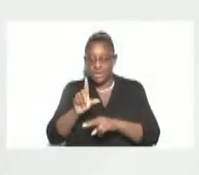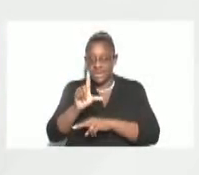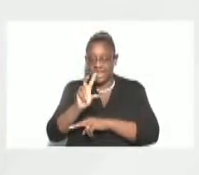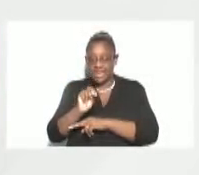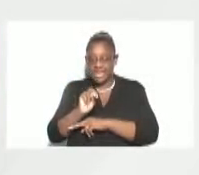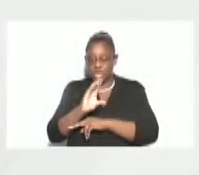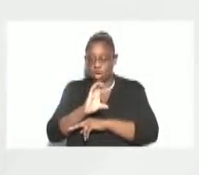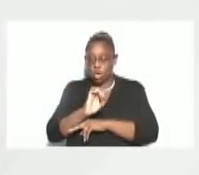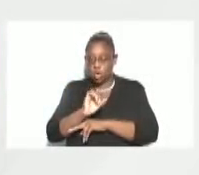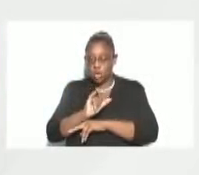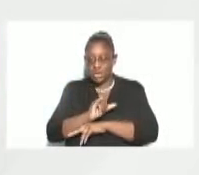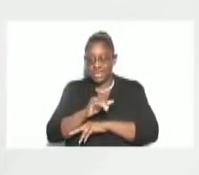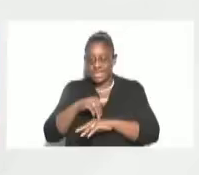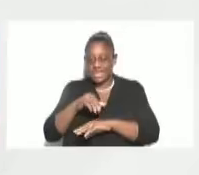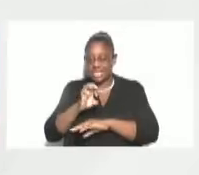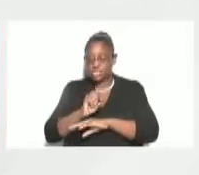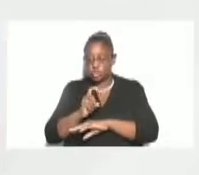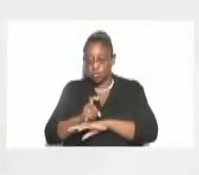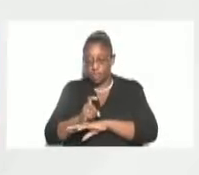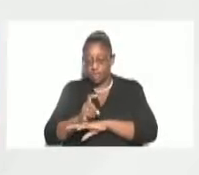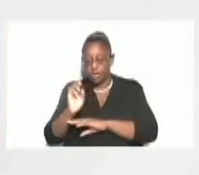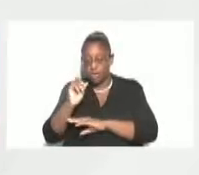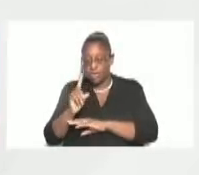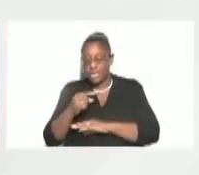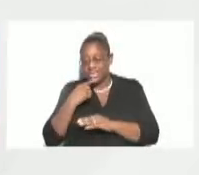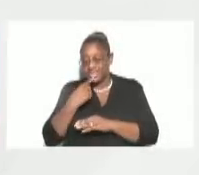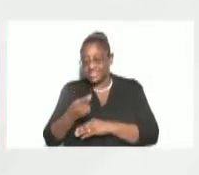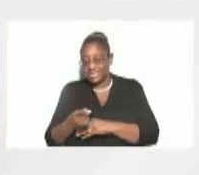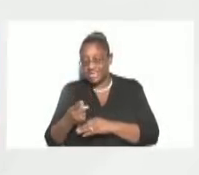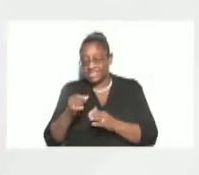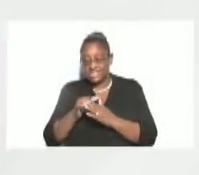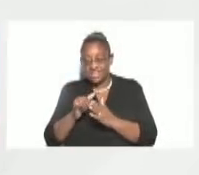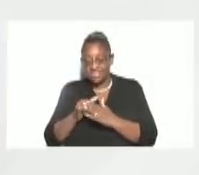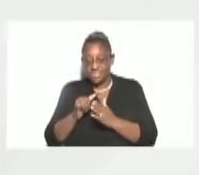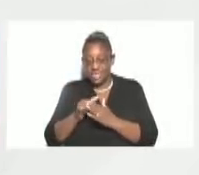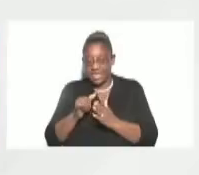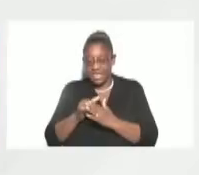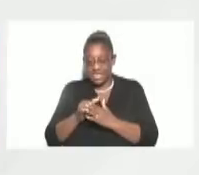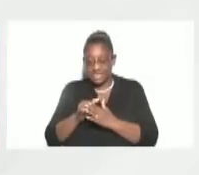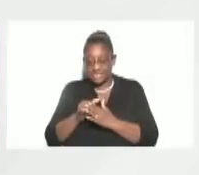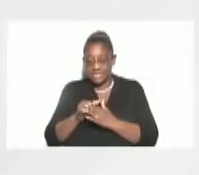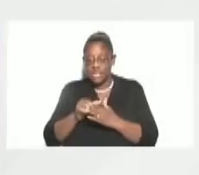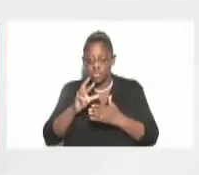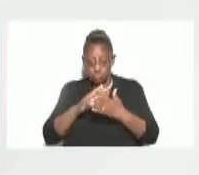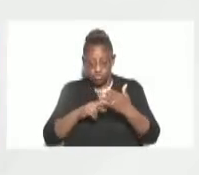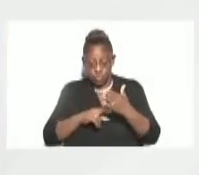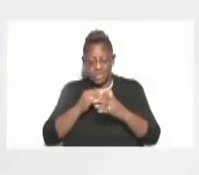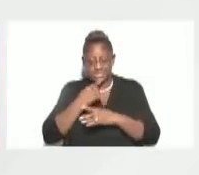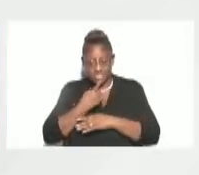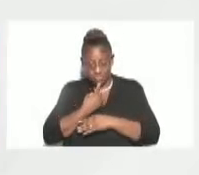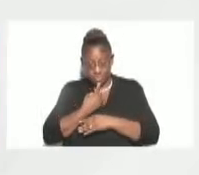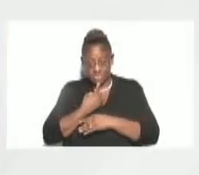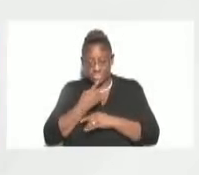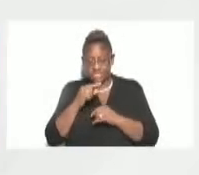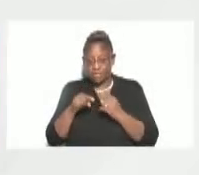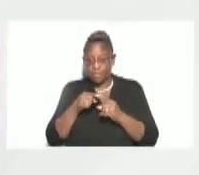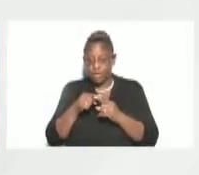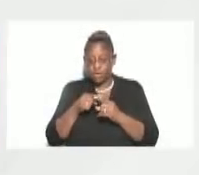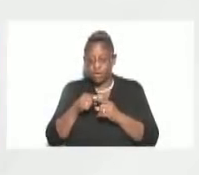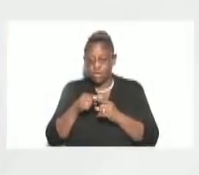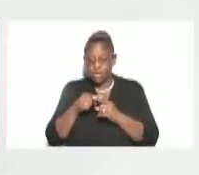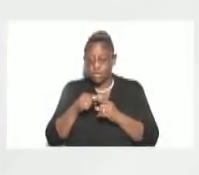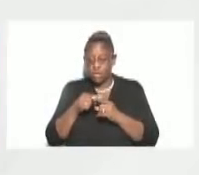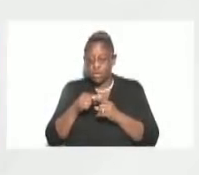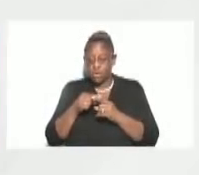in Exuma. The Ministry of Education indicating in a statement that it's taking the reports very seriously, so seriously in fact